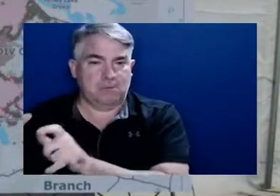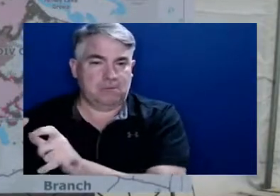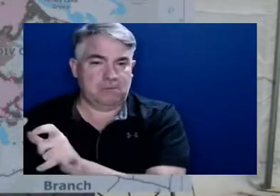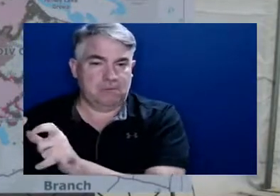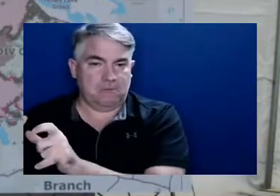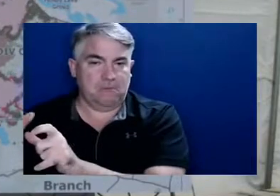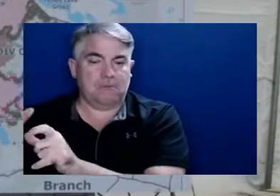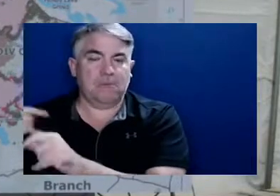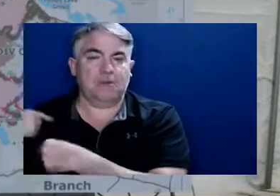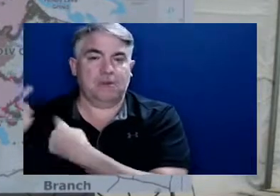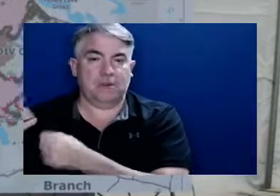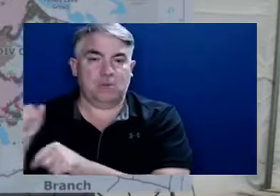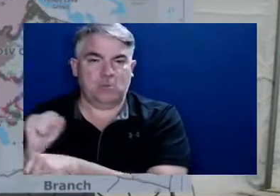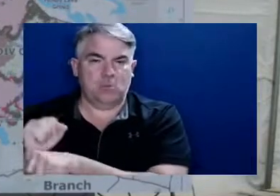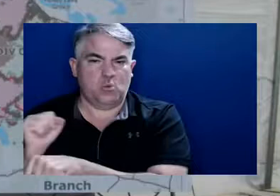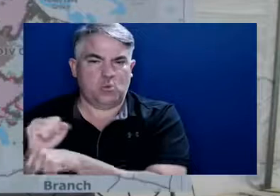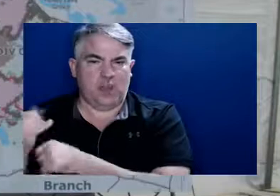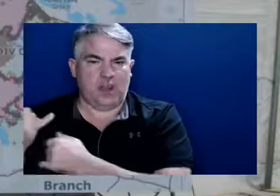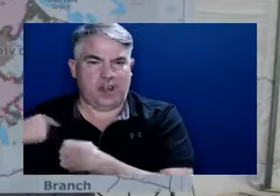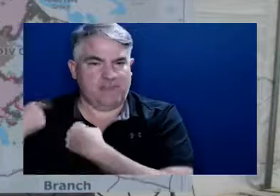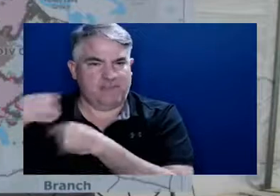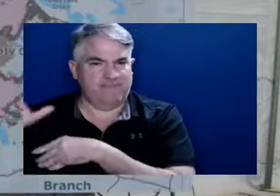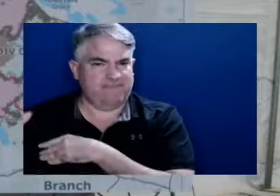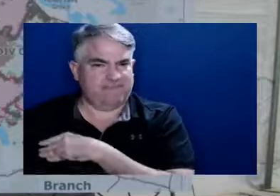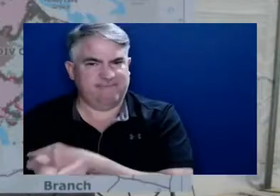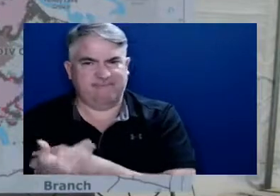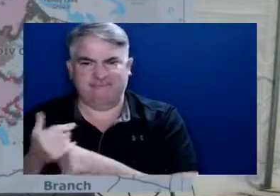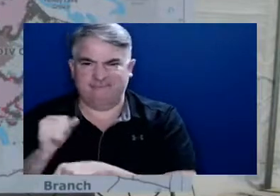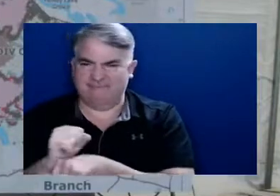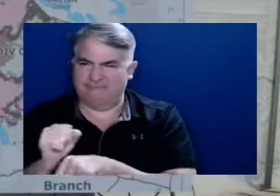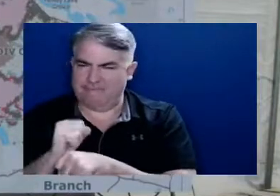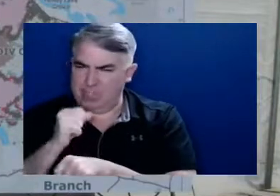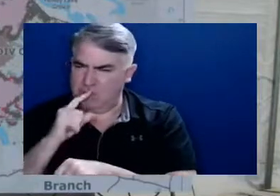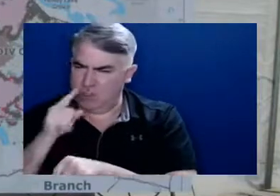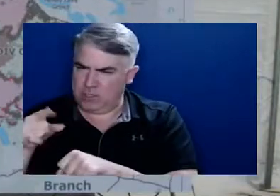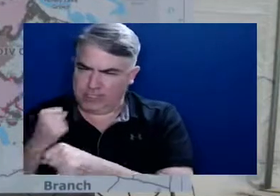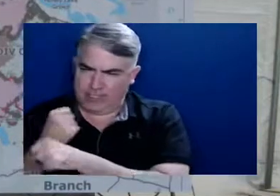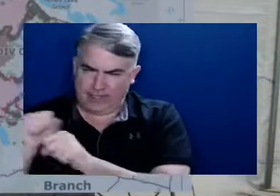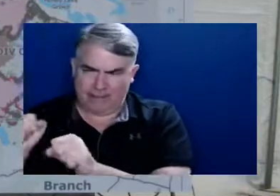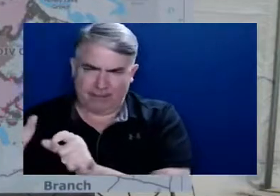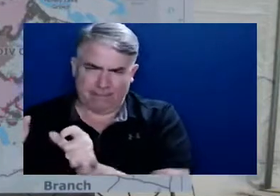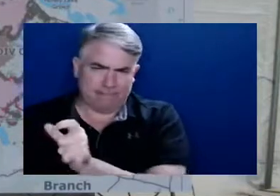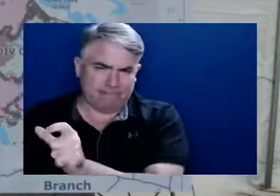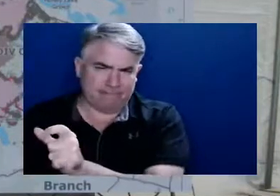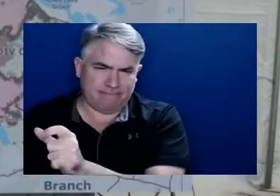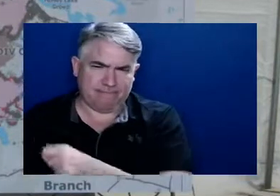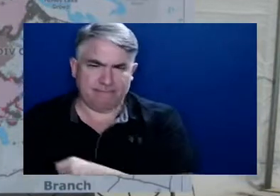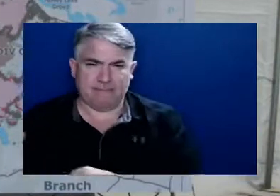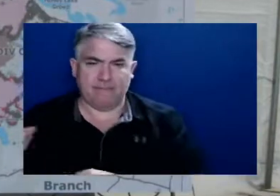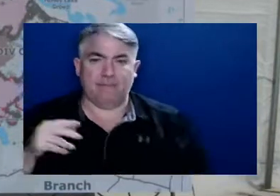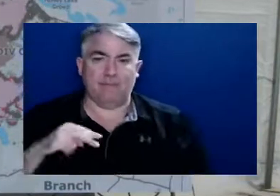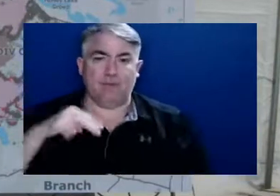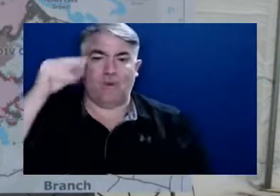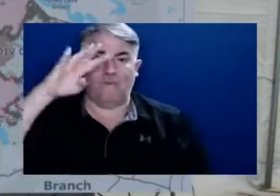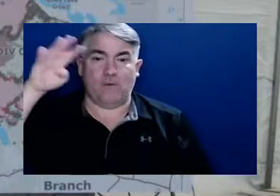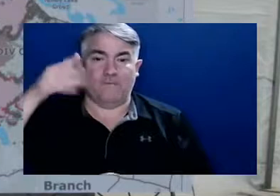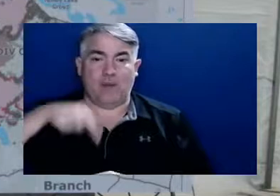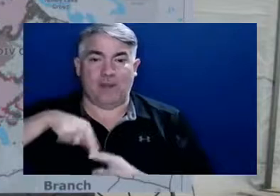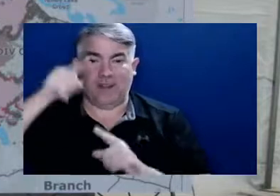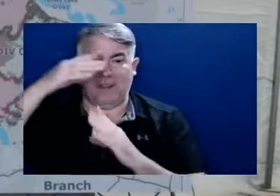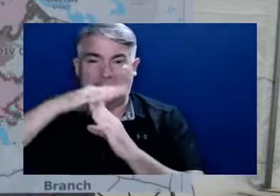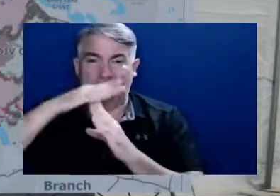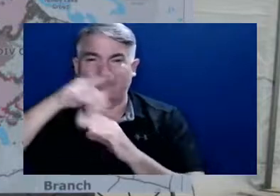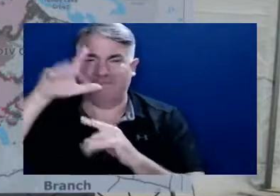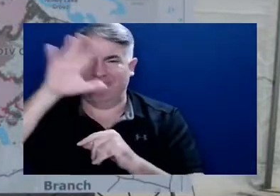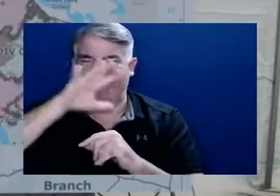in tomorrow to make sure it's secure. Above 44, across the head of the fire, which is the top of the fire, down to the, we'll call the right flank of